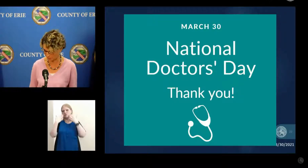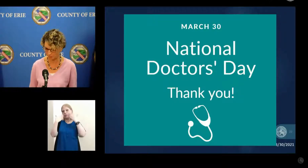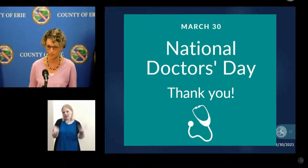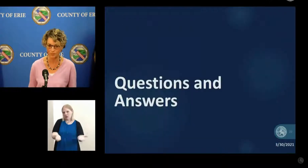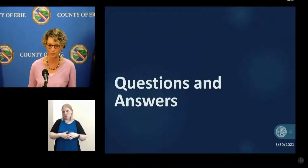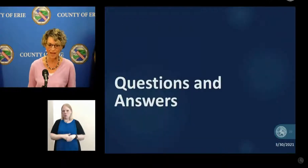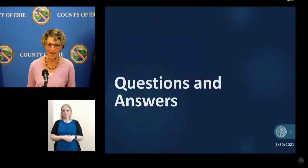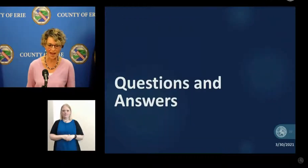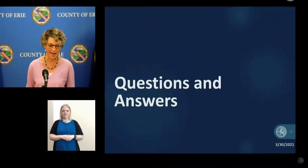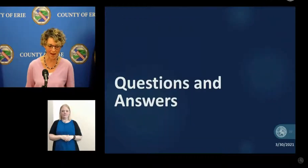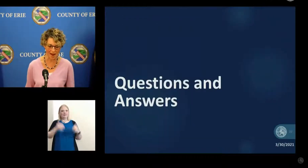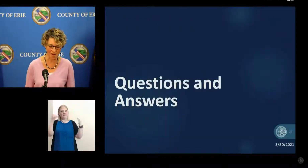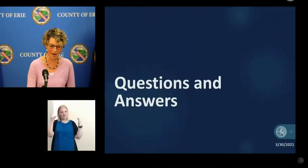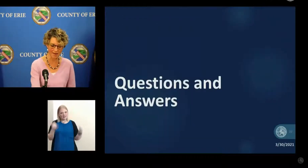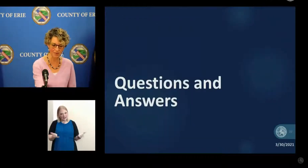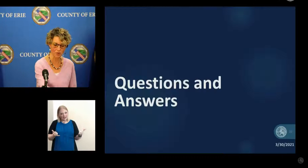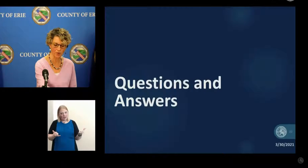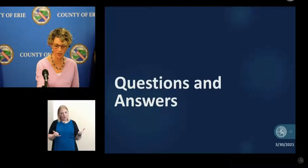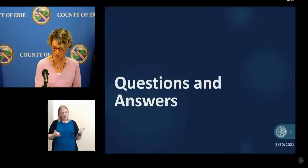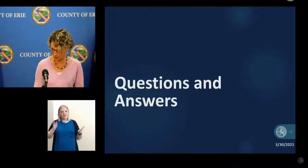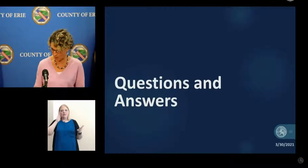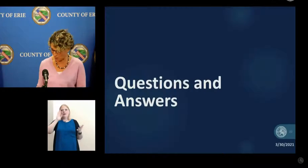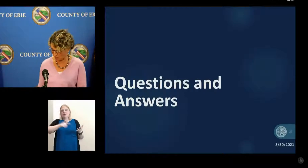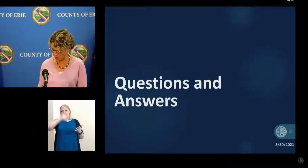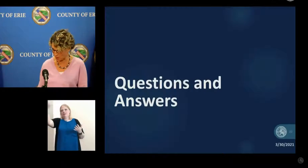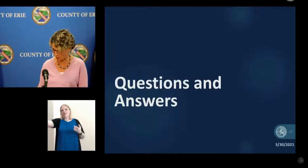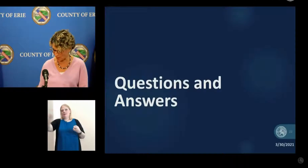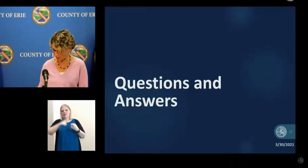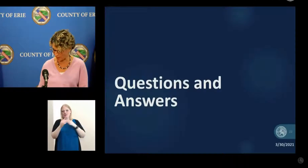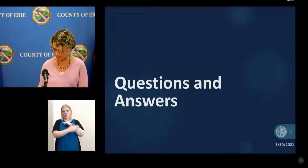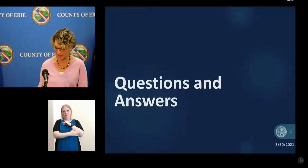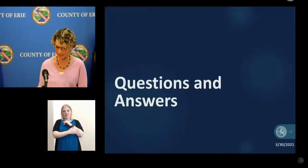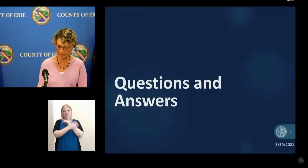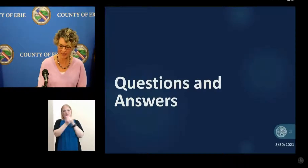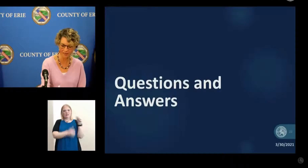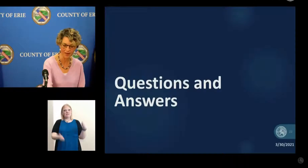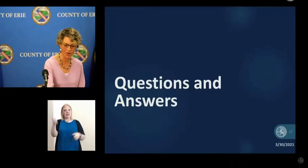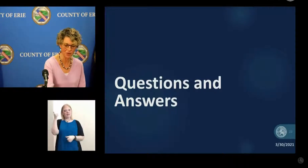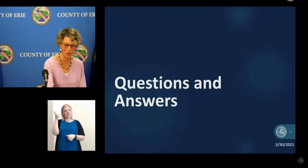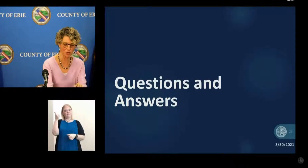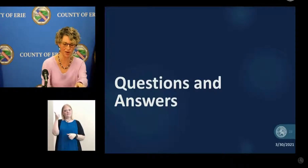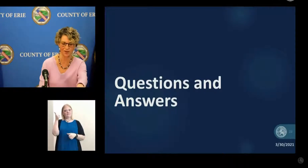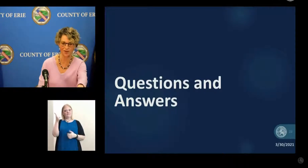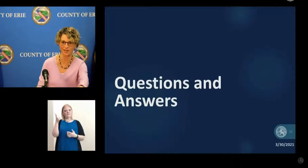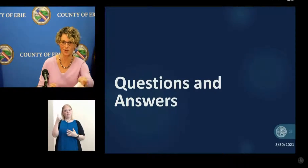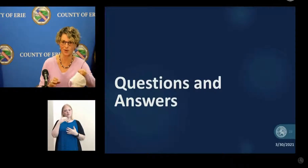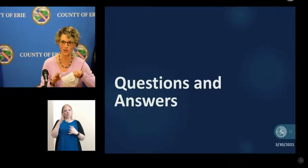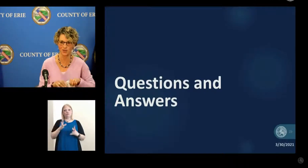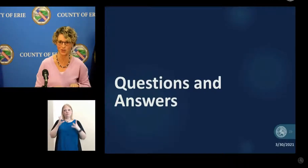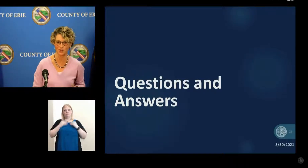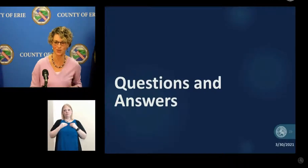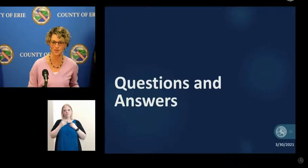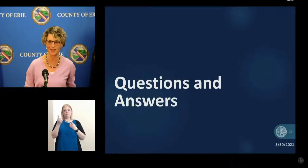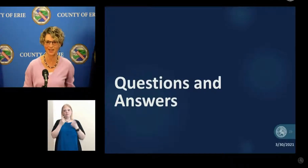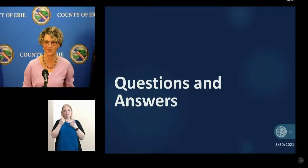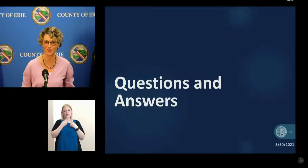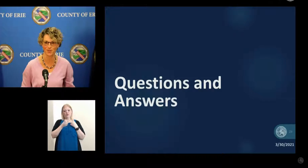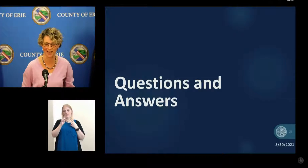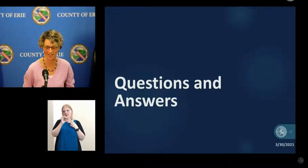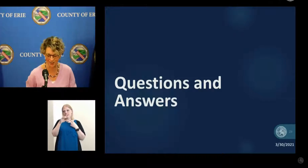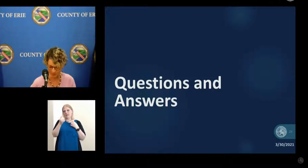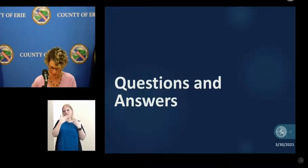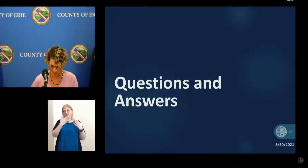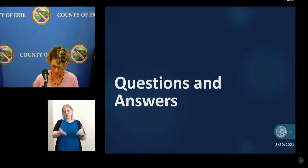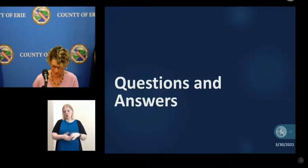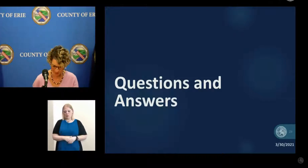you. And now I'm going to turn it over to our county executive to entertain questions from the media. So